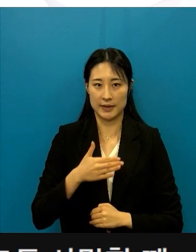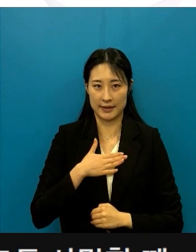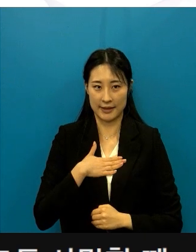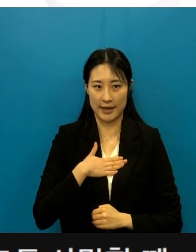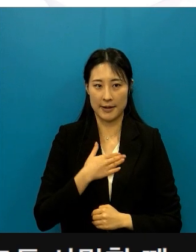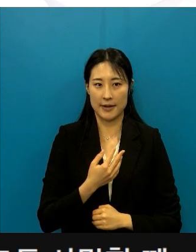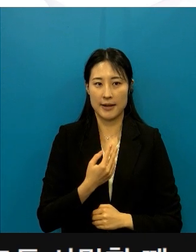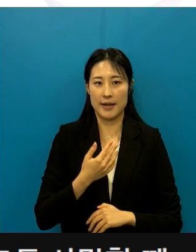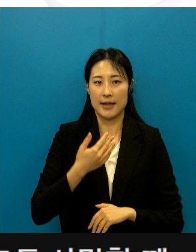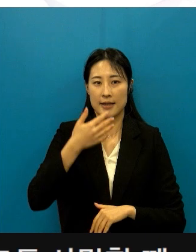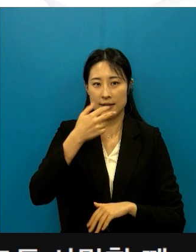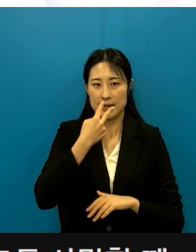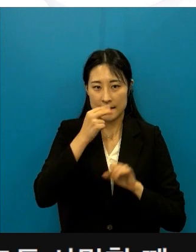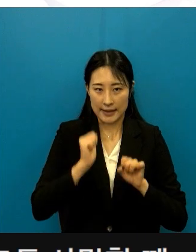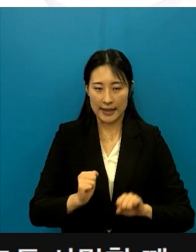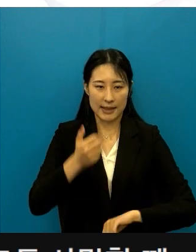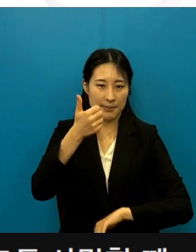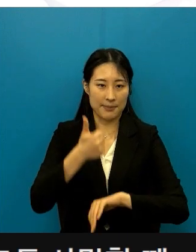Final case is about